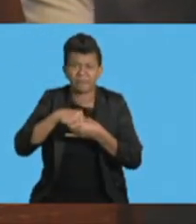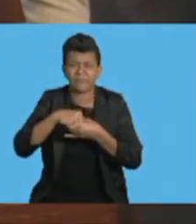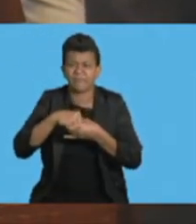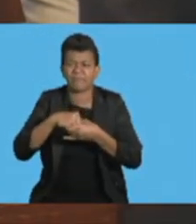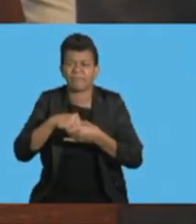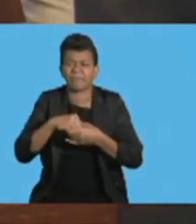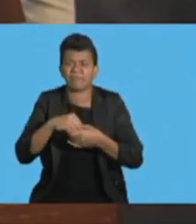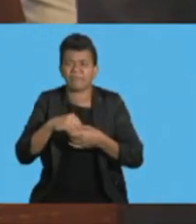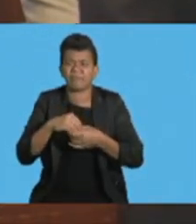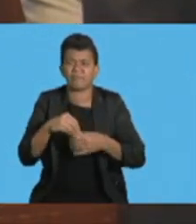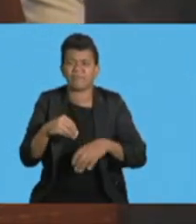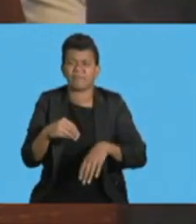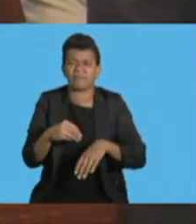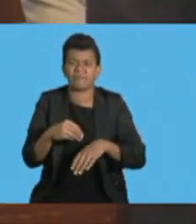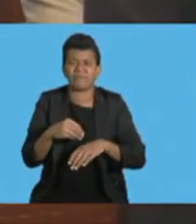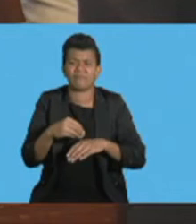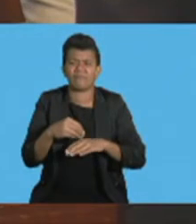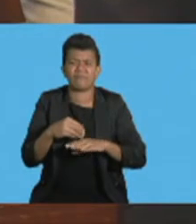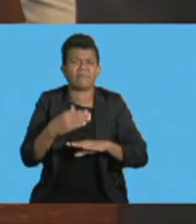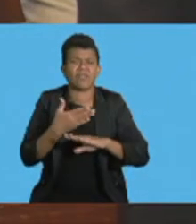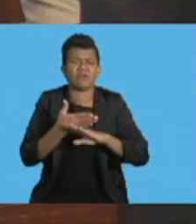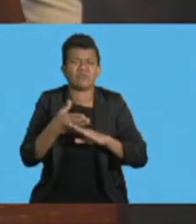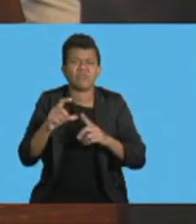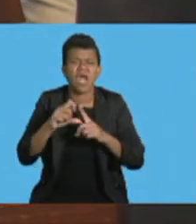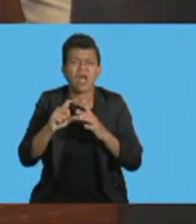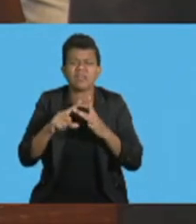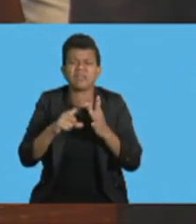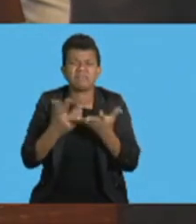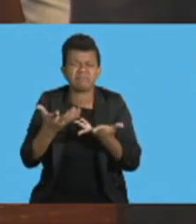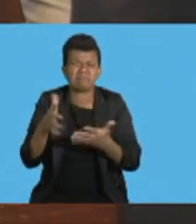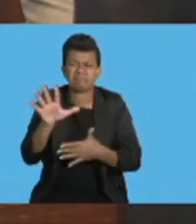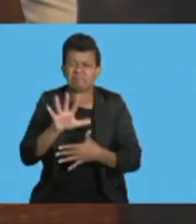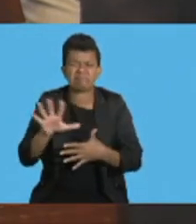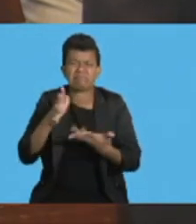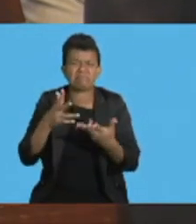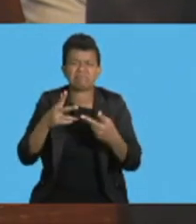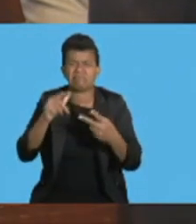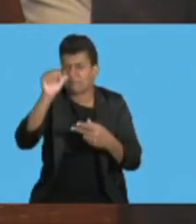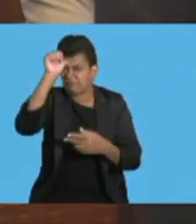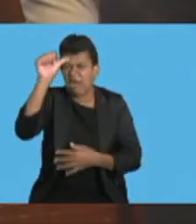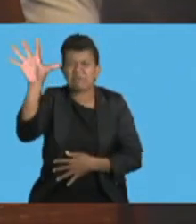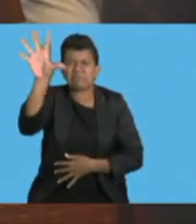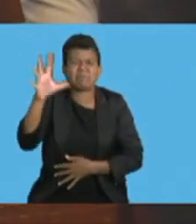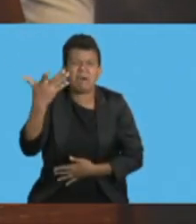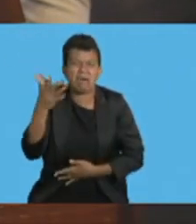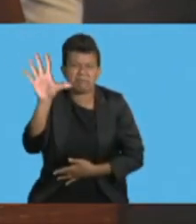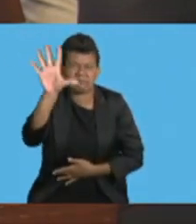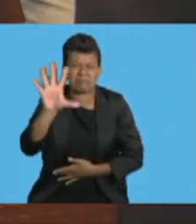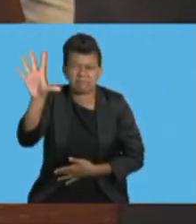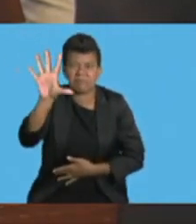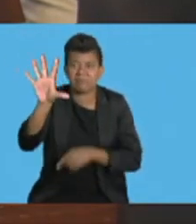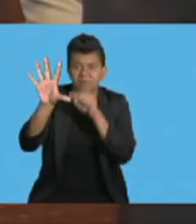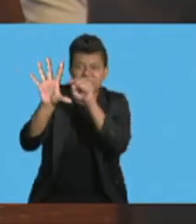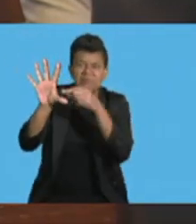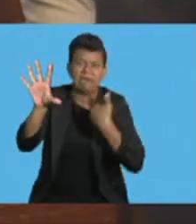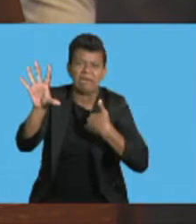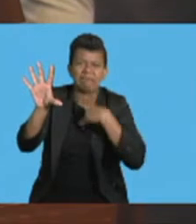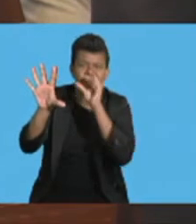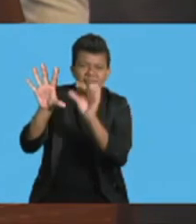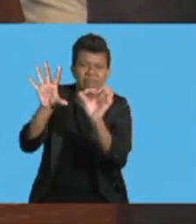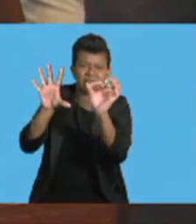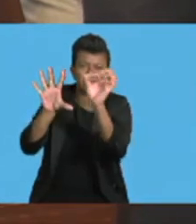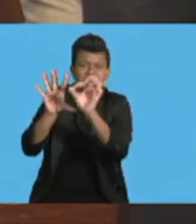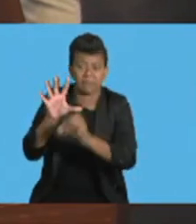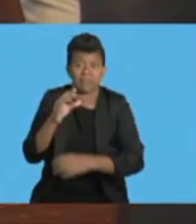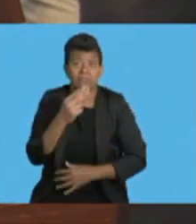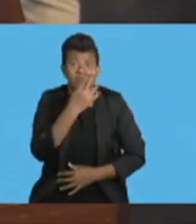Fiji's embassy in India. At the time of the allocation in 2014, that portion of land in New